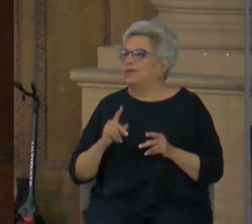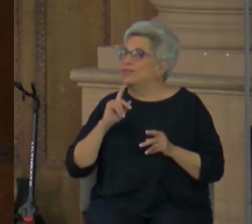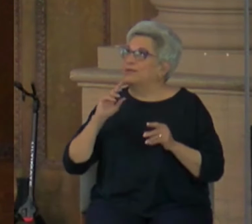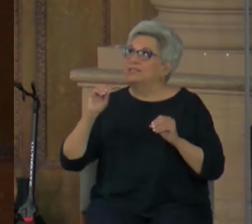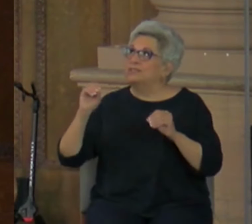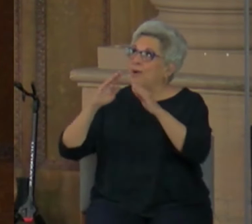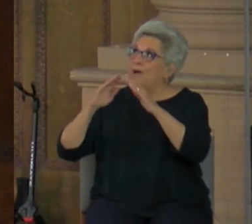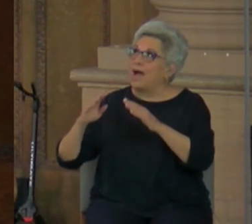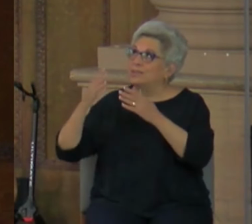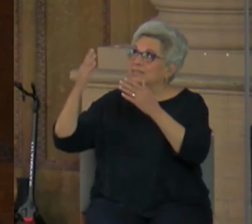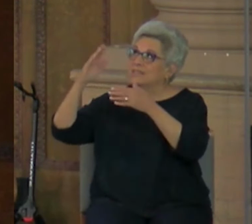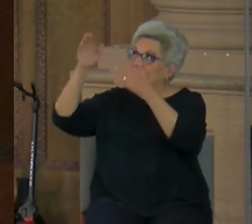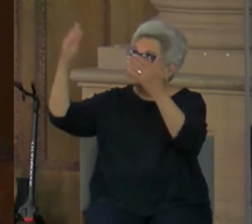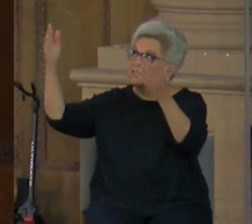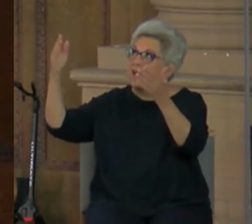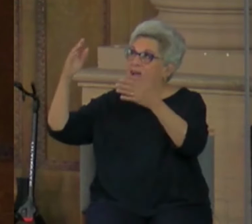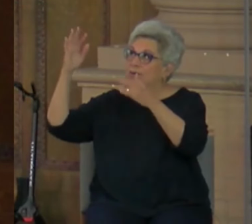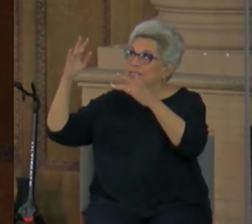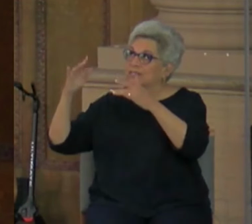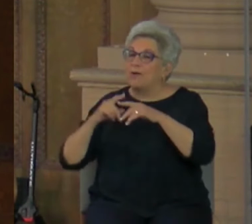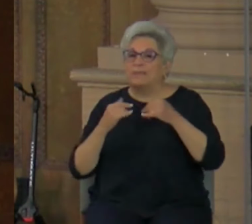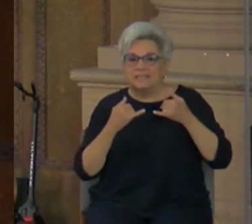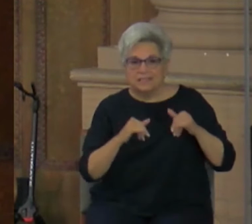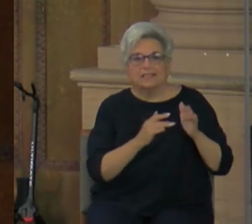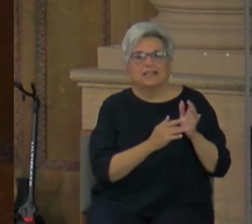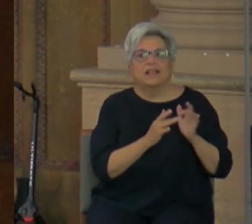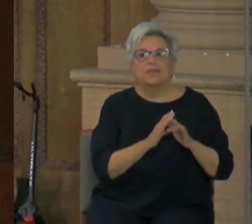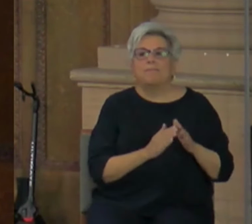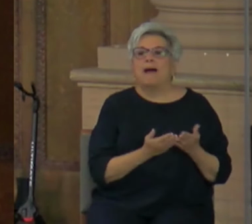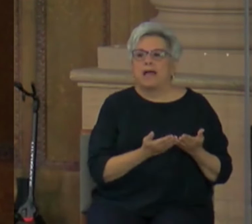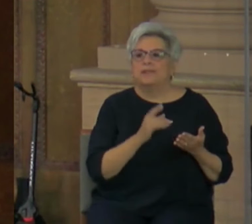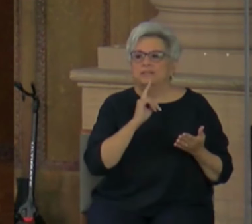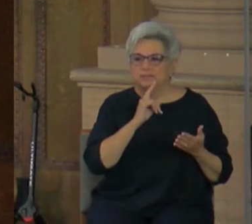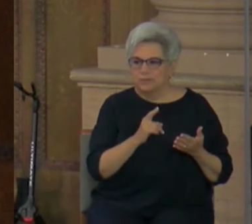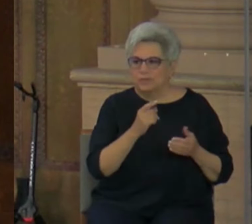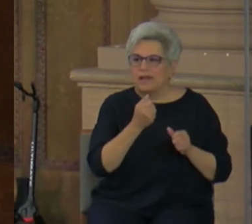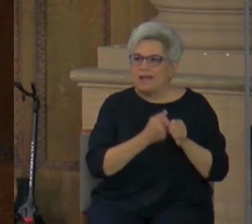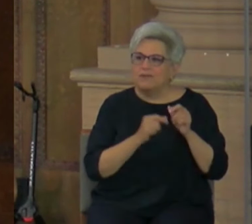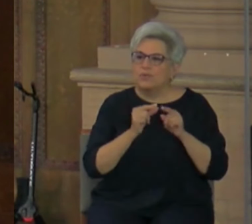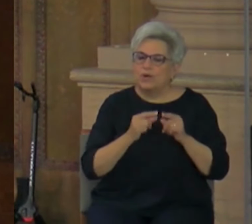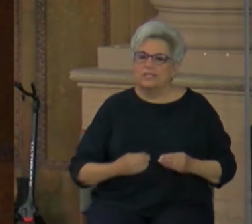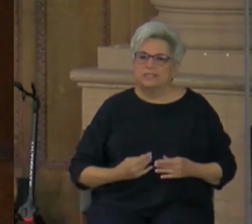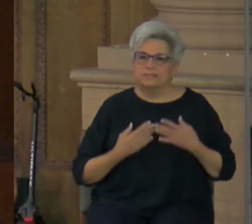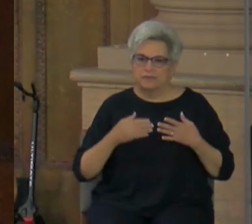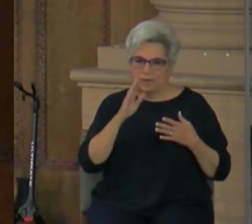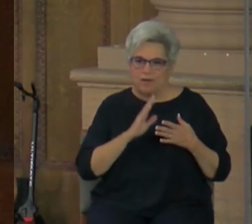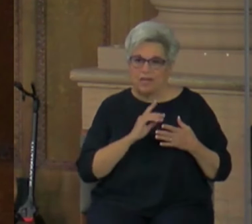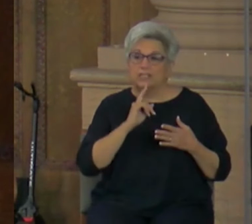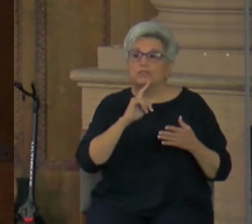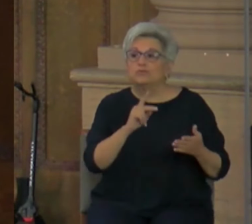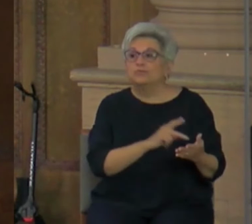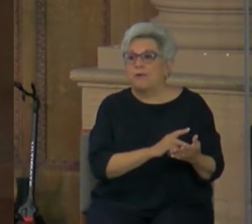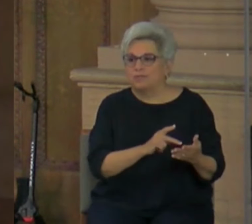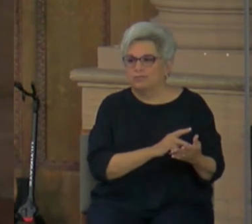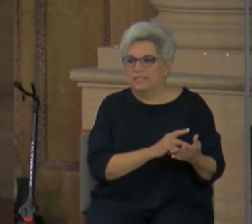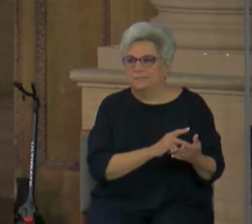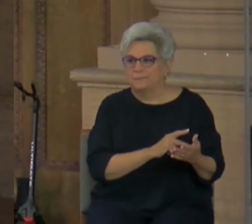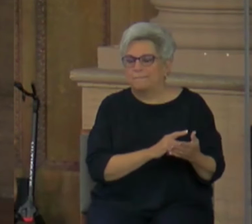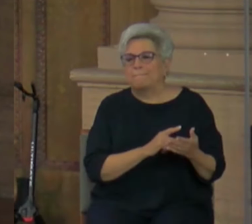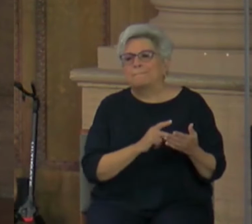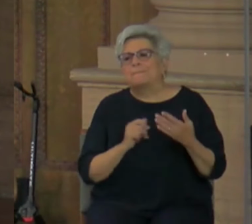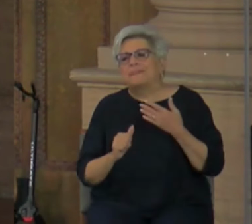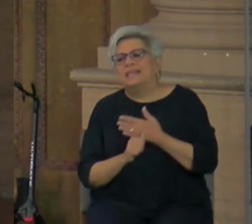somewhere, but the Bible is true. Every word inspired by God. This is true poetry. And the danger is